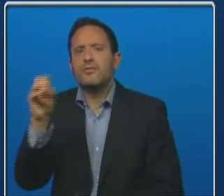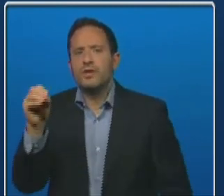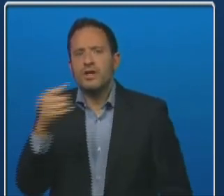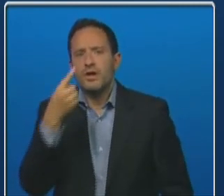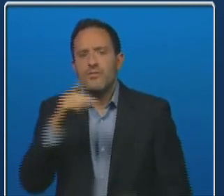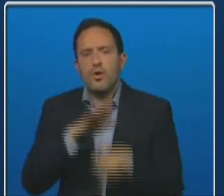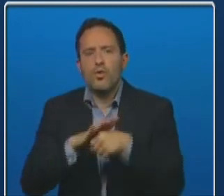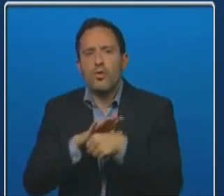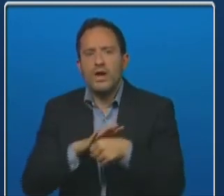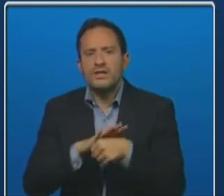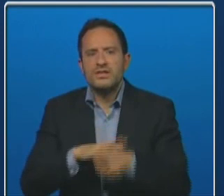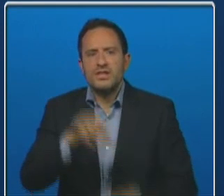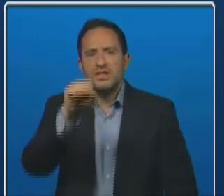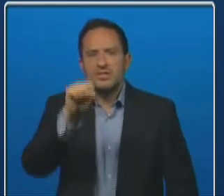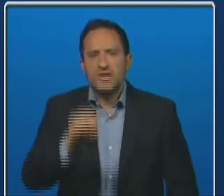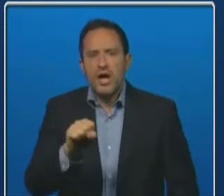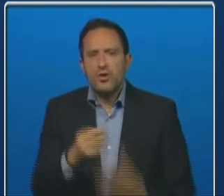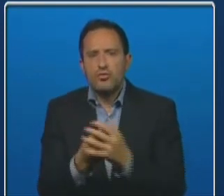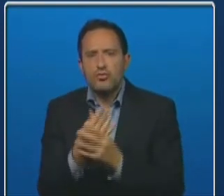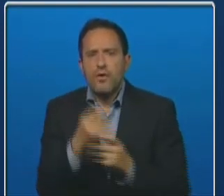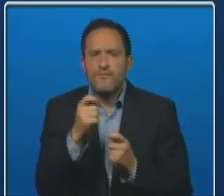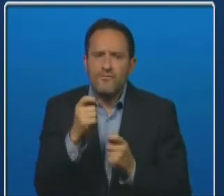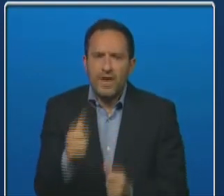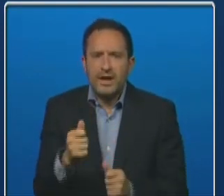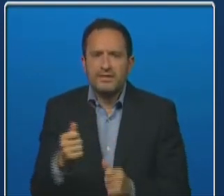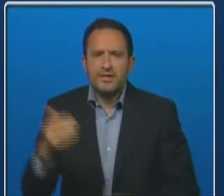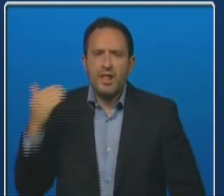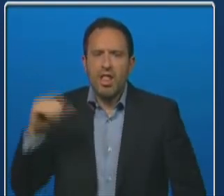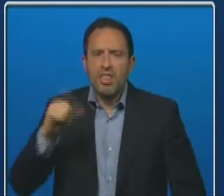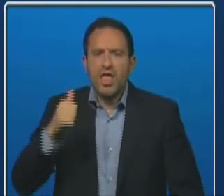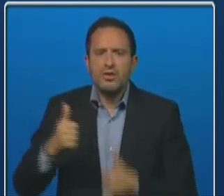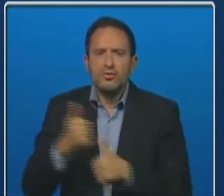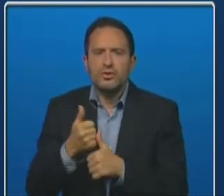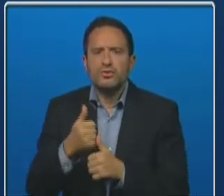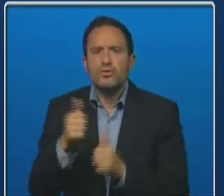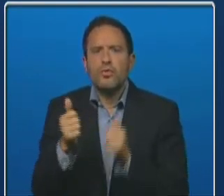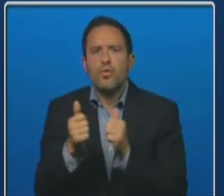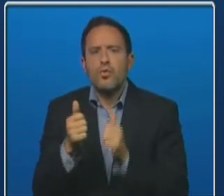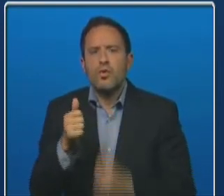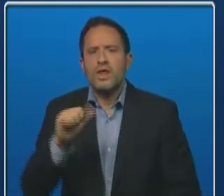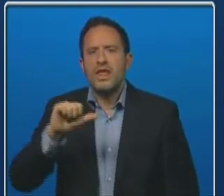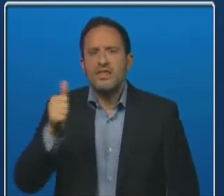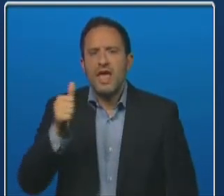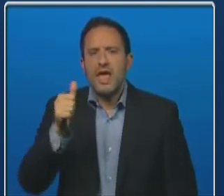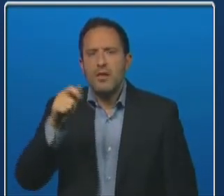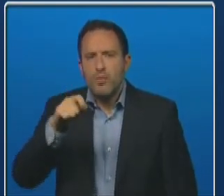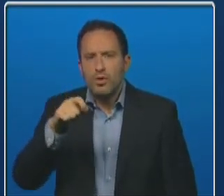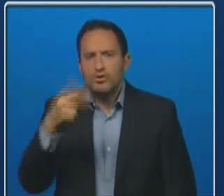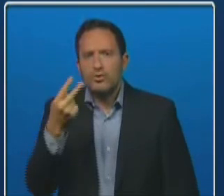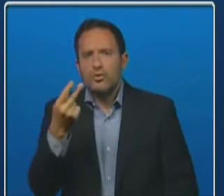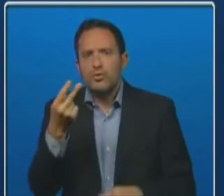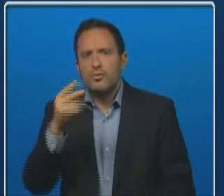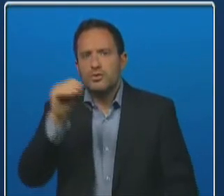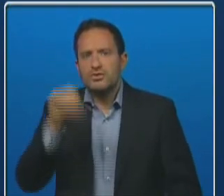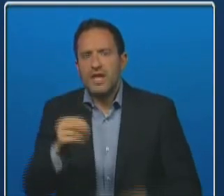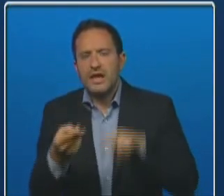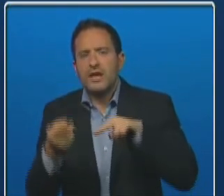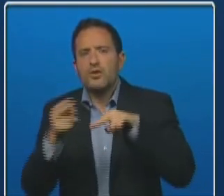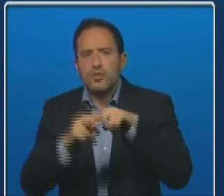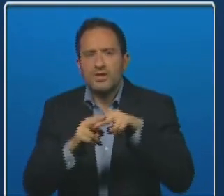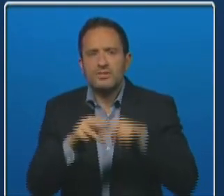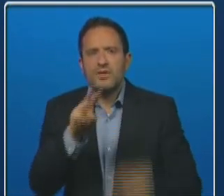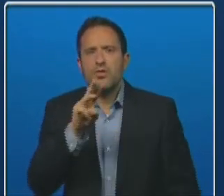For the regions, the South grew the fastest over the last decade with a 10.2% increase in population, followed by the